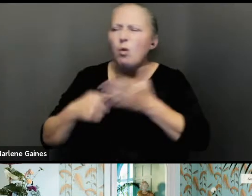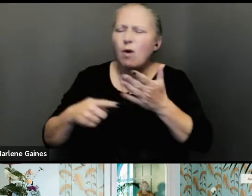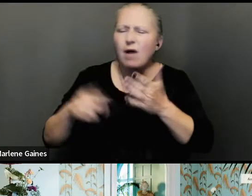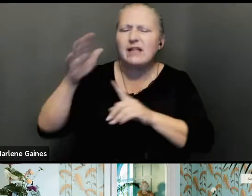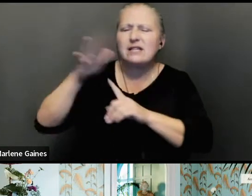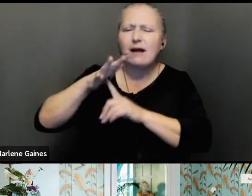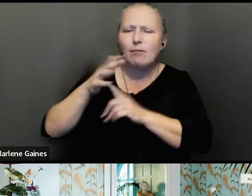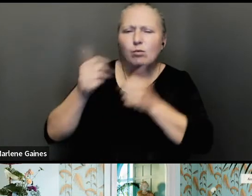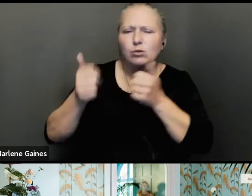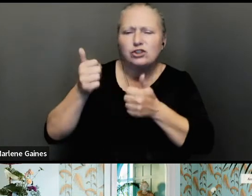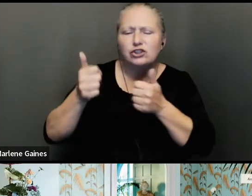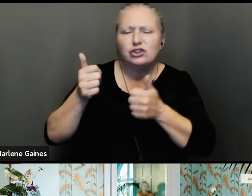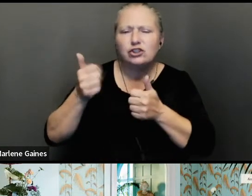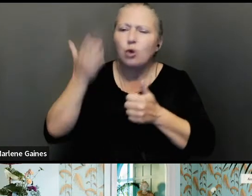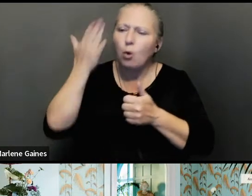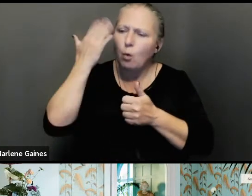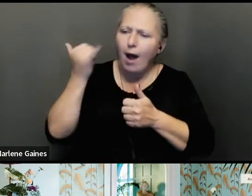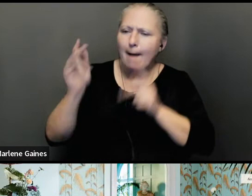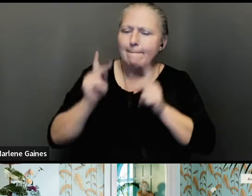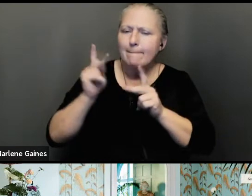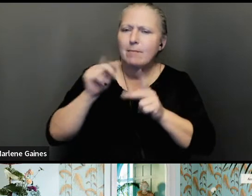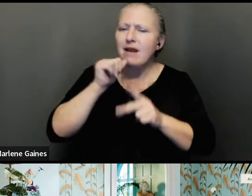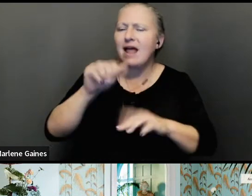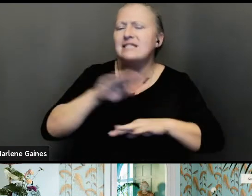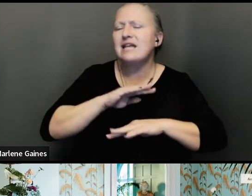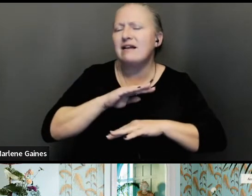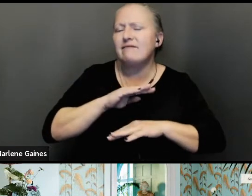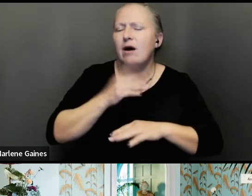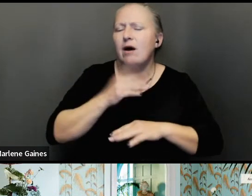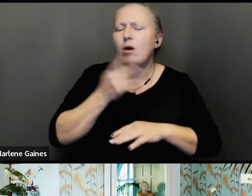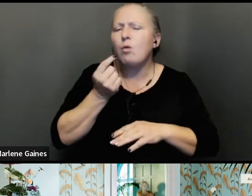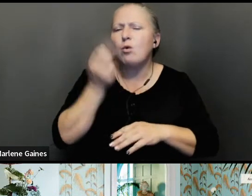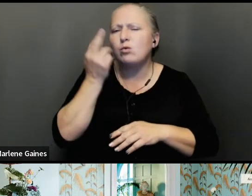ones of why people were unsatisfied?